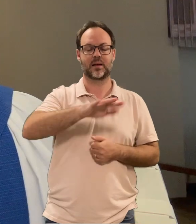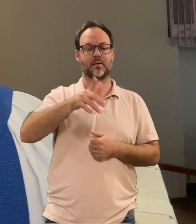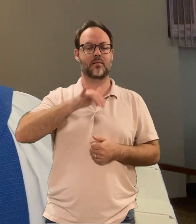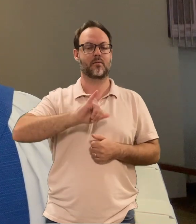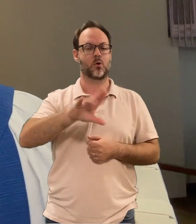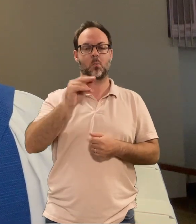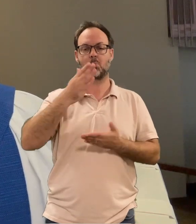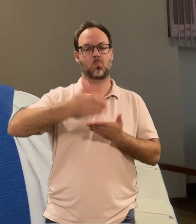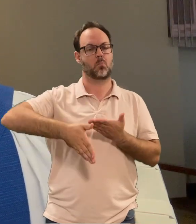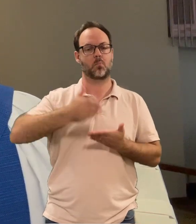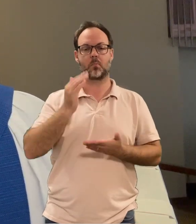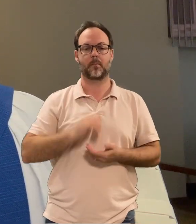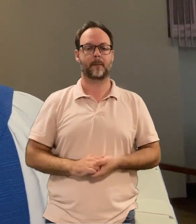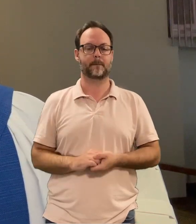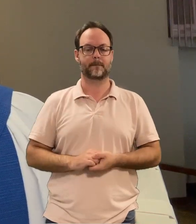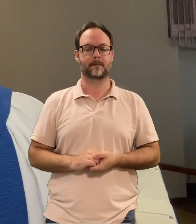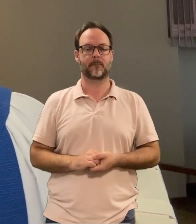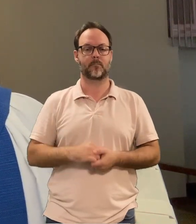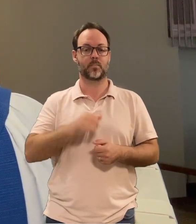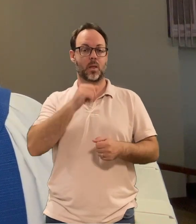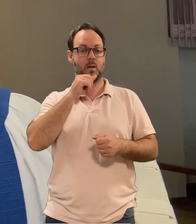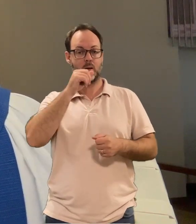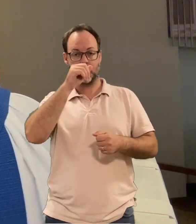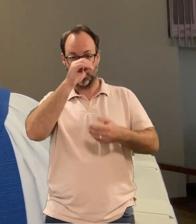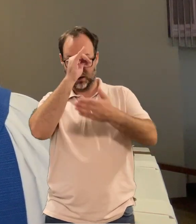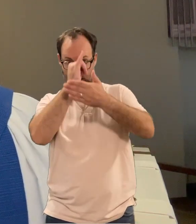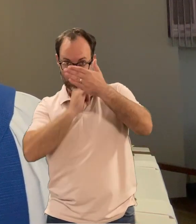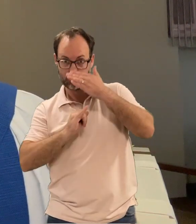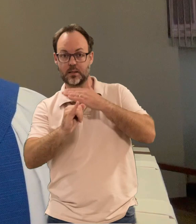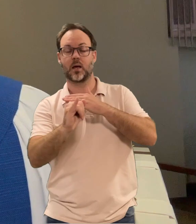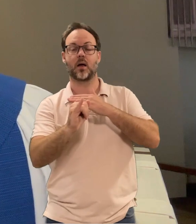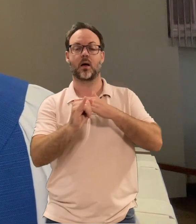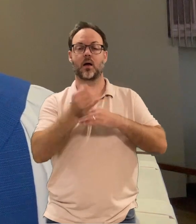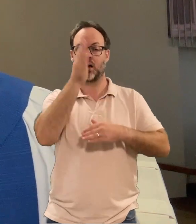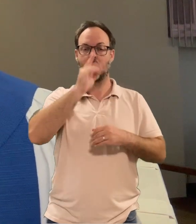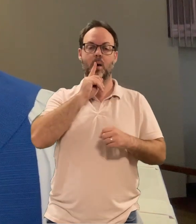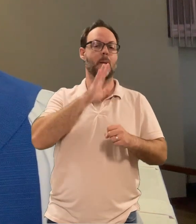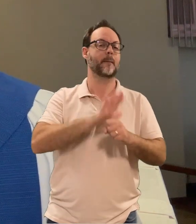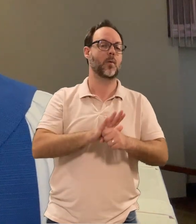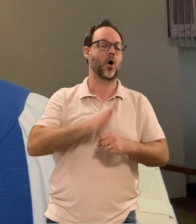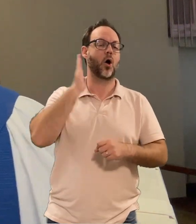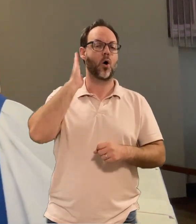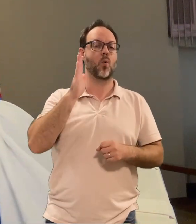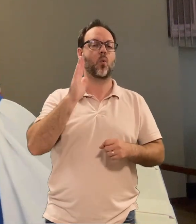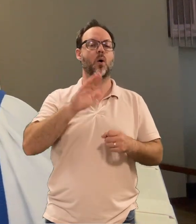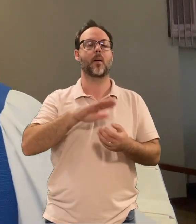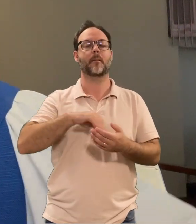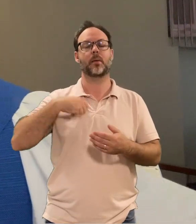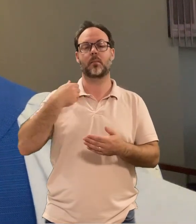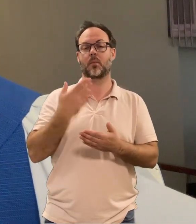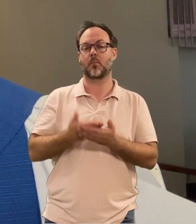an eternal kingdom with no end. Through the prophet Isaiah, God promised